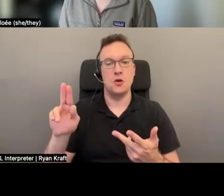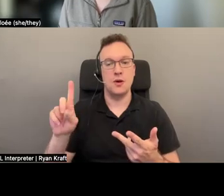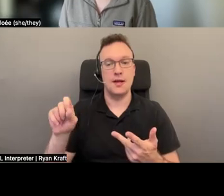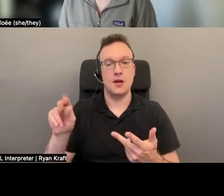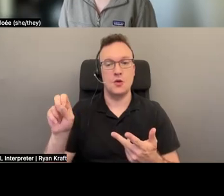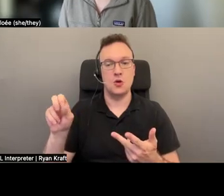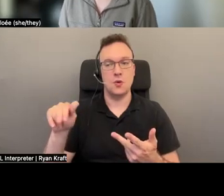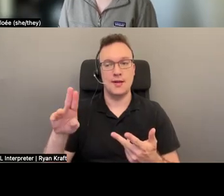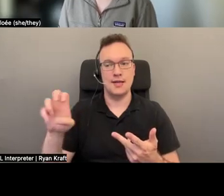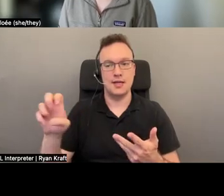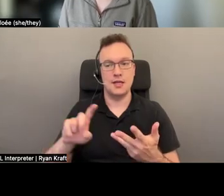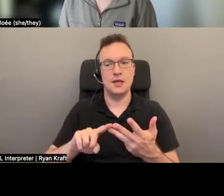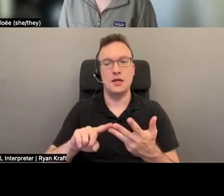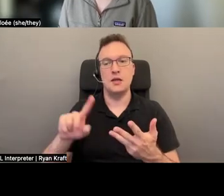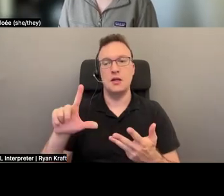Haudenosaunee, and